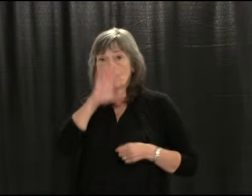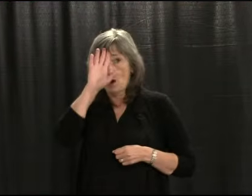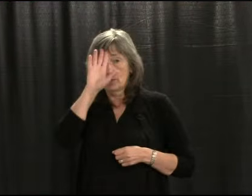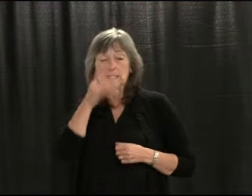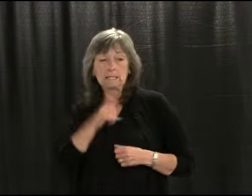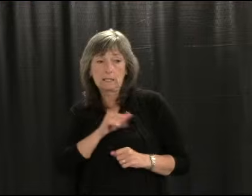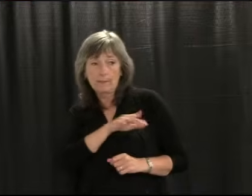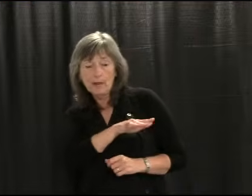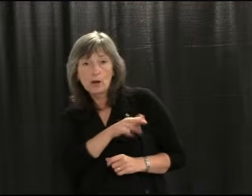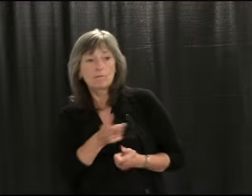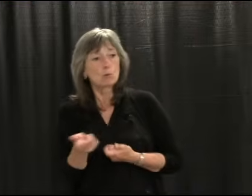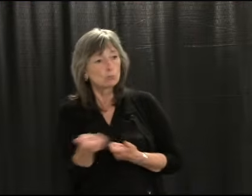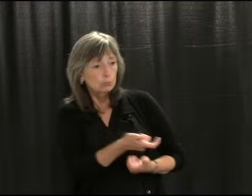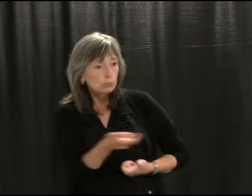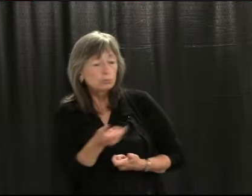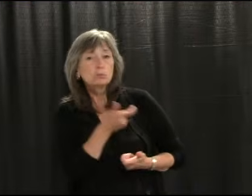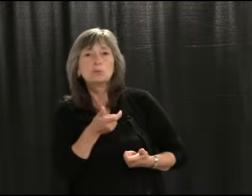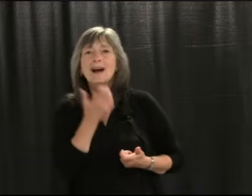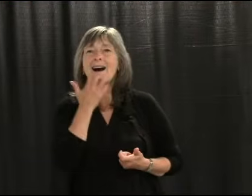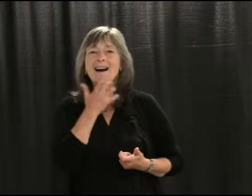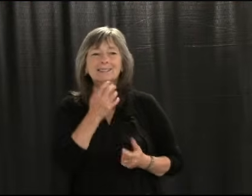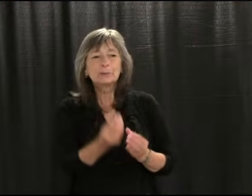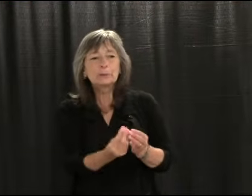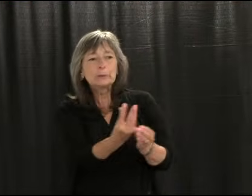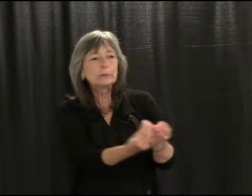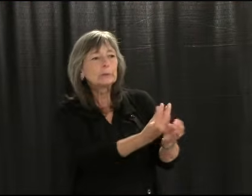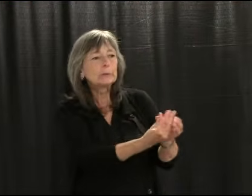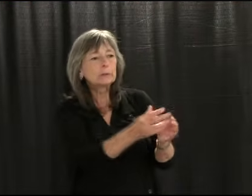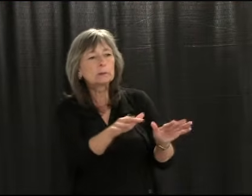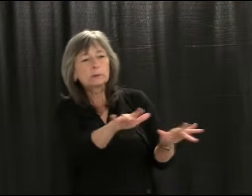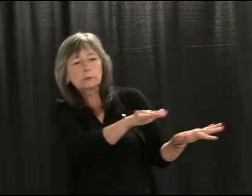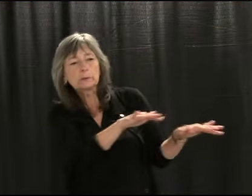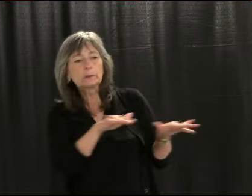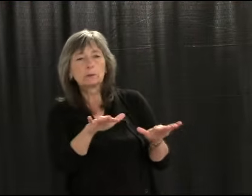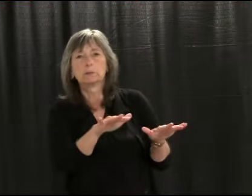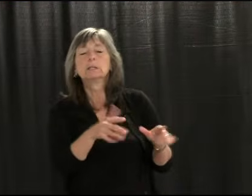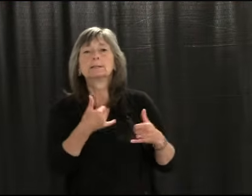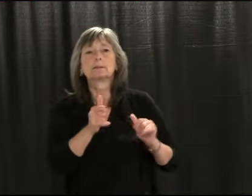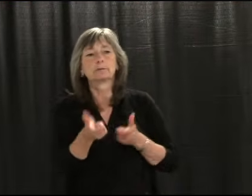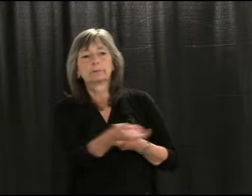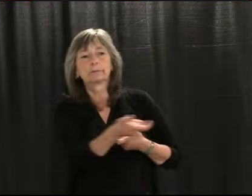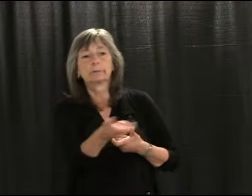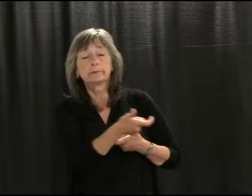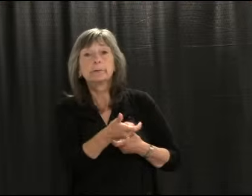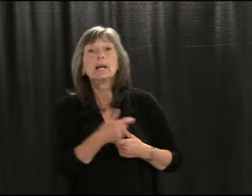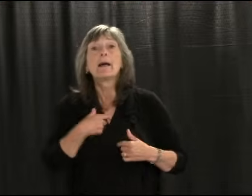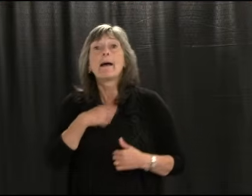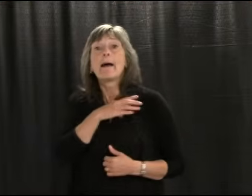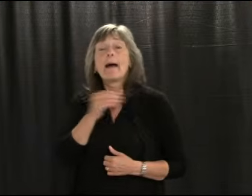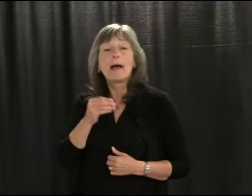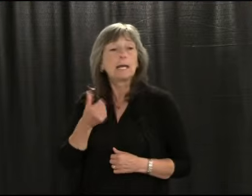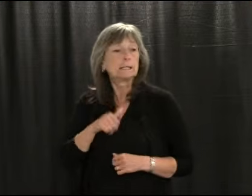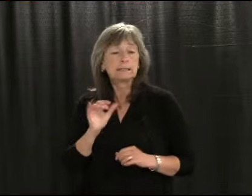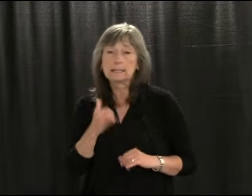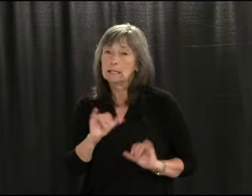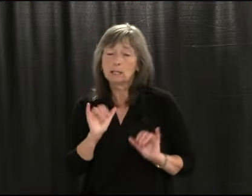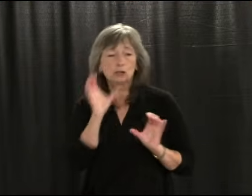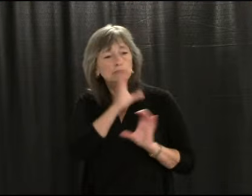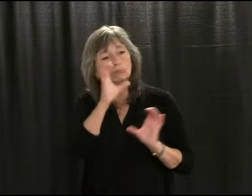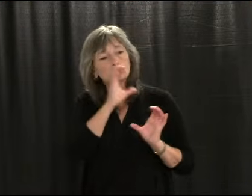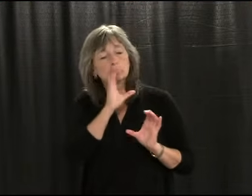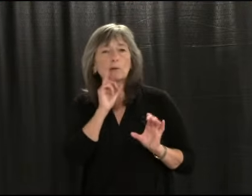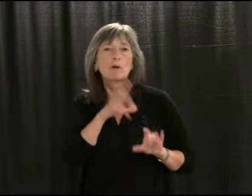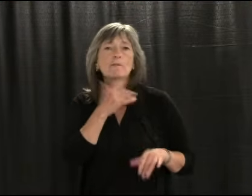departments with water supplies to handle any hotspots in this area, and search and rescue continue to search and scan for hotspots.